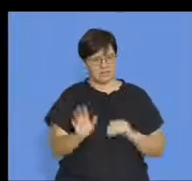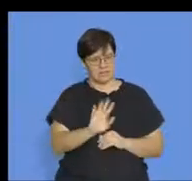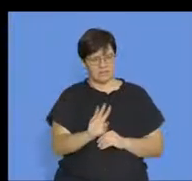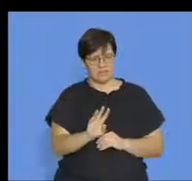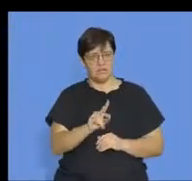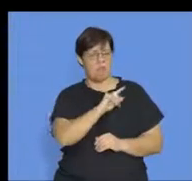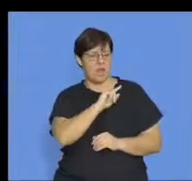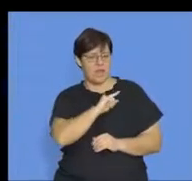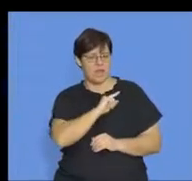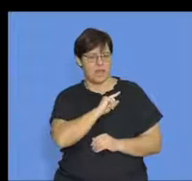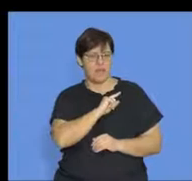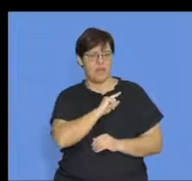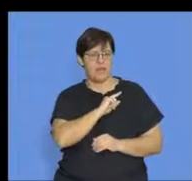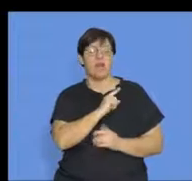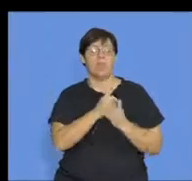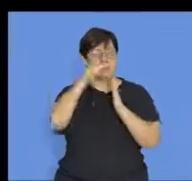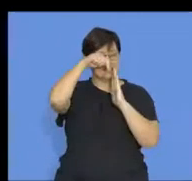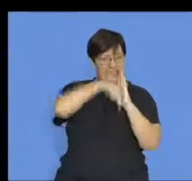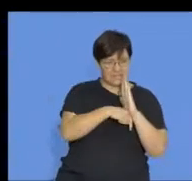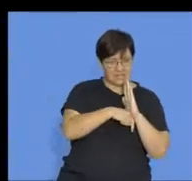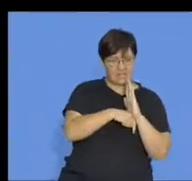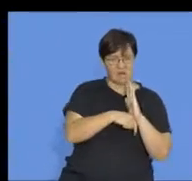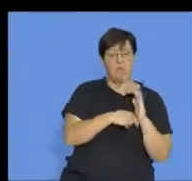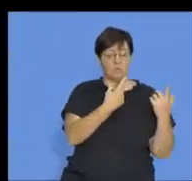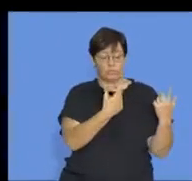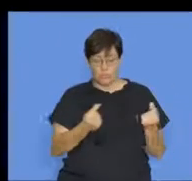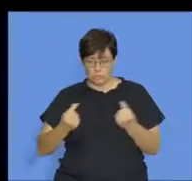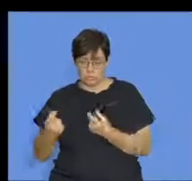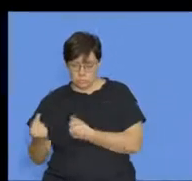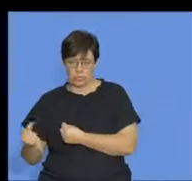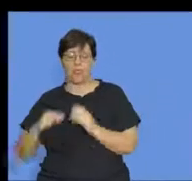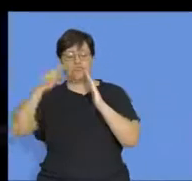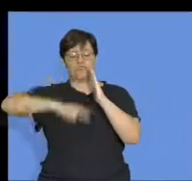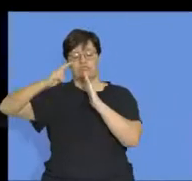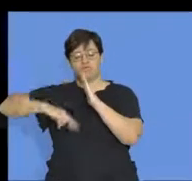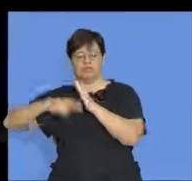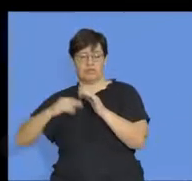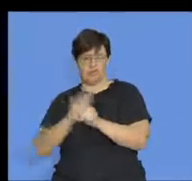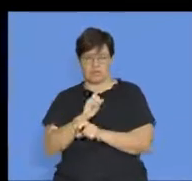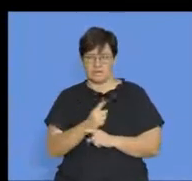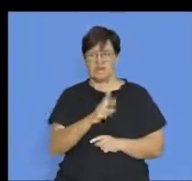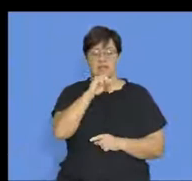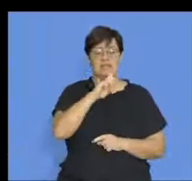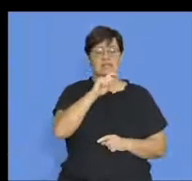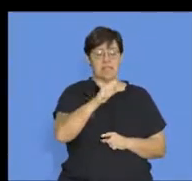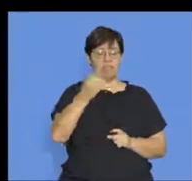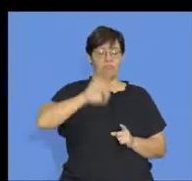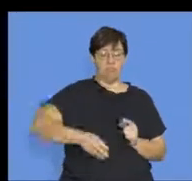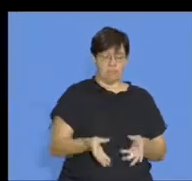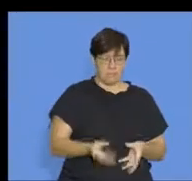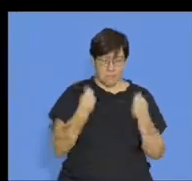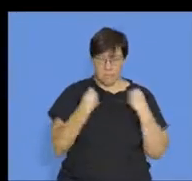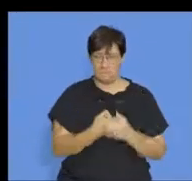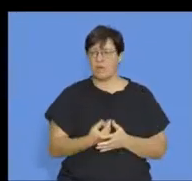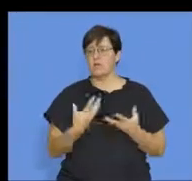stage because we're going to read through it in detail as we're doing the calculations. So I've got the net profit given to me.